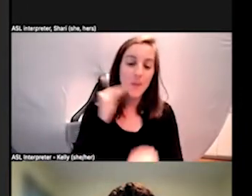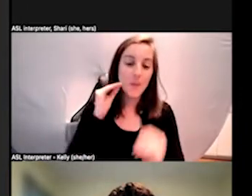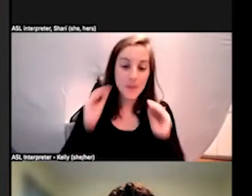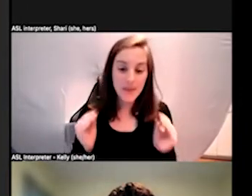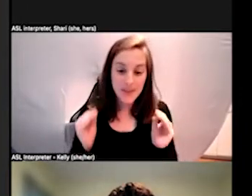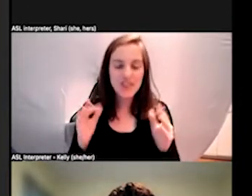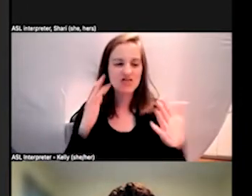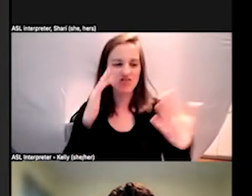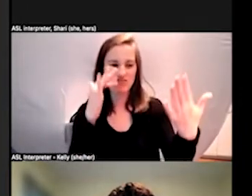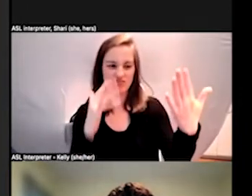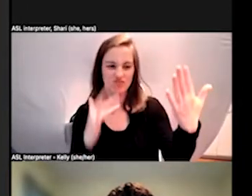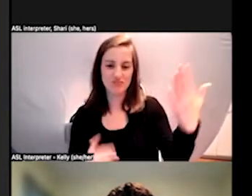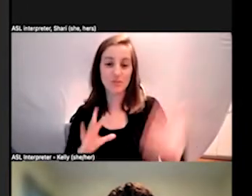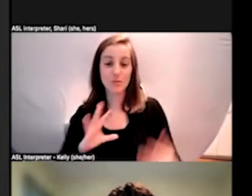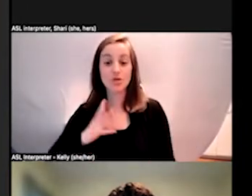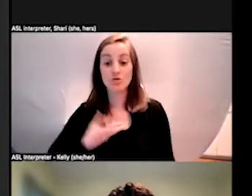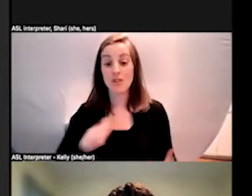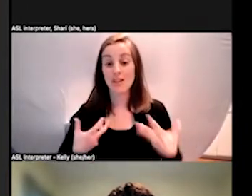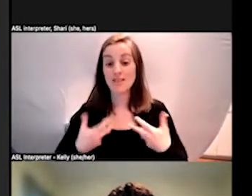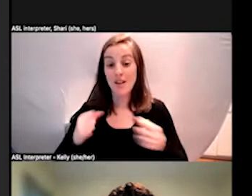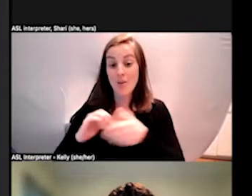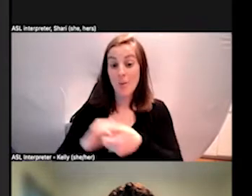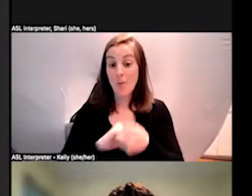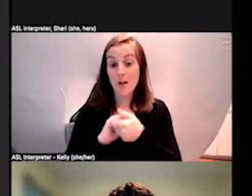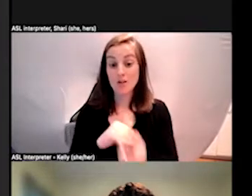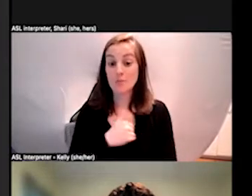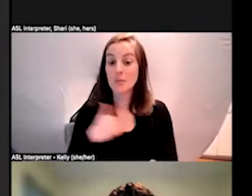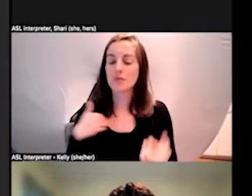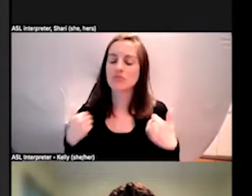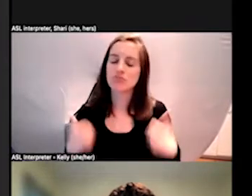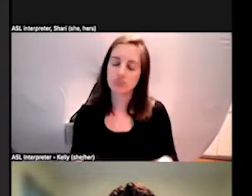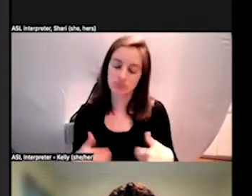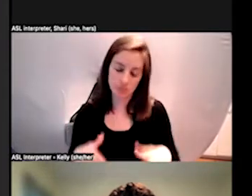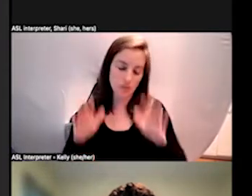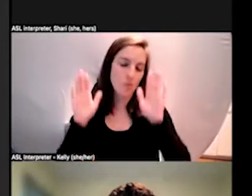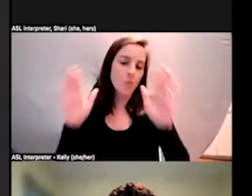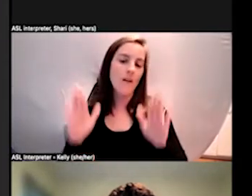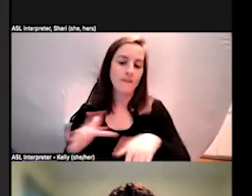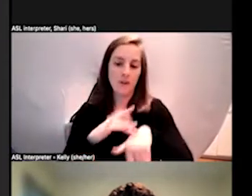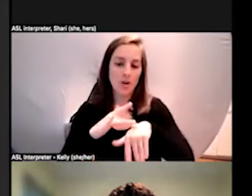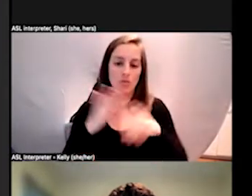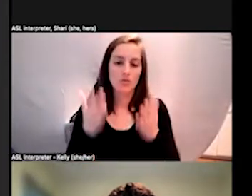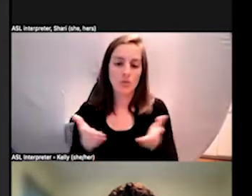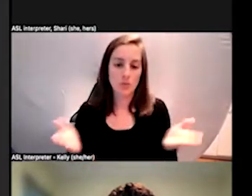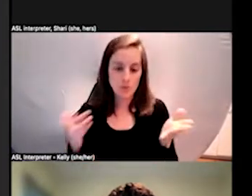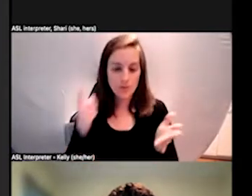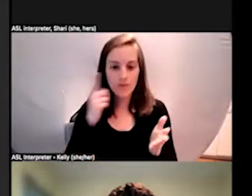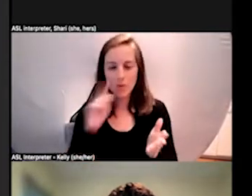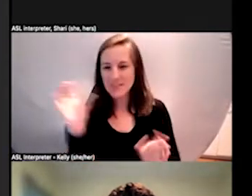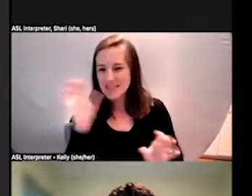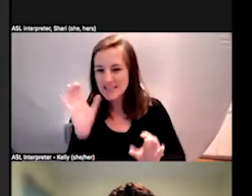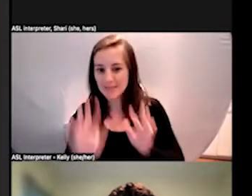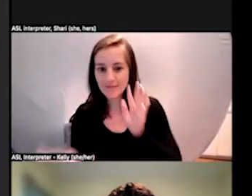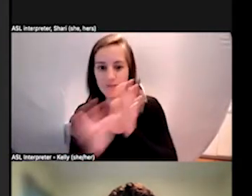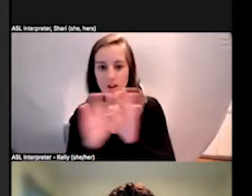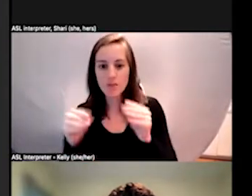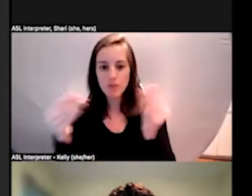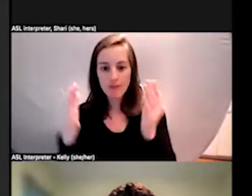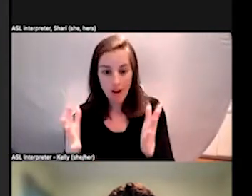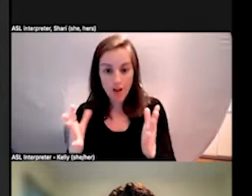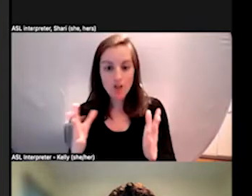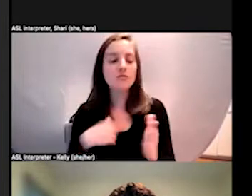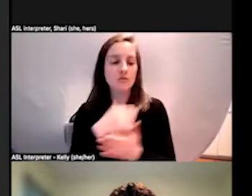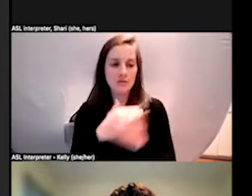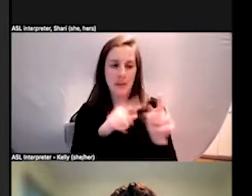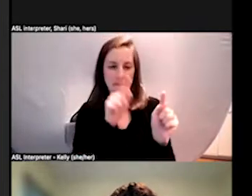Coalition members are great resources for finding a provider, as well as some of them being providers